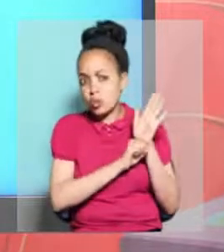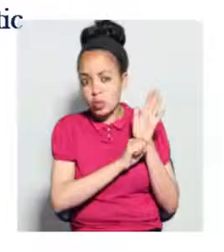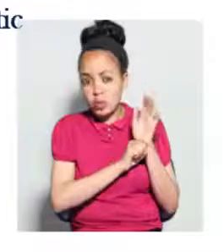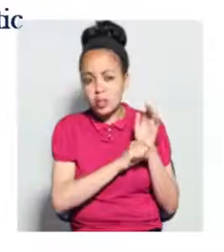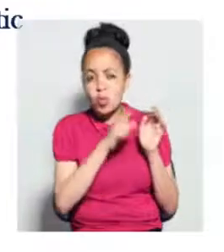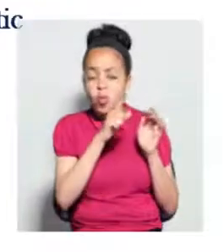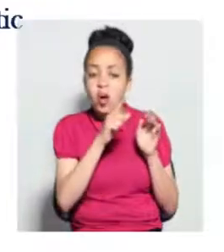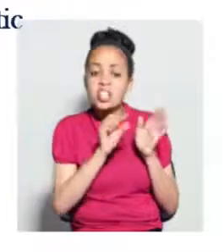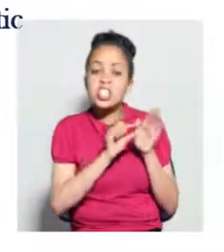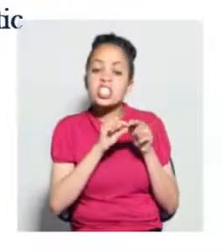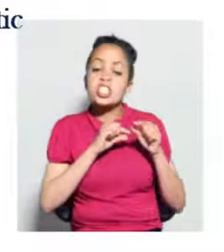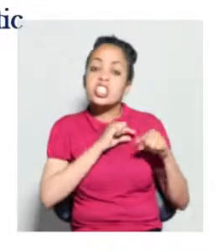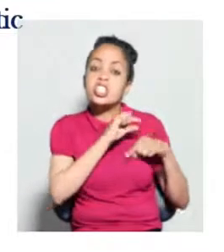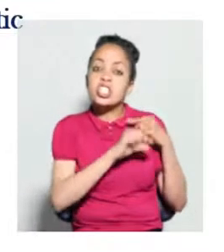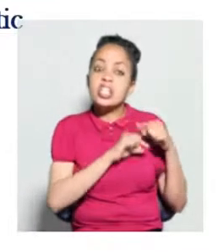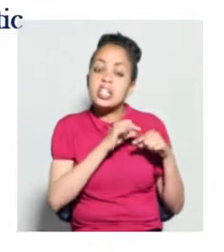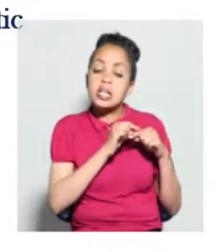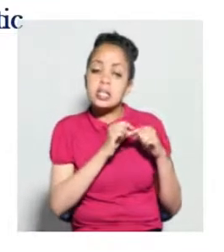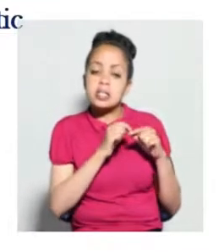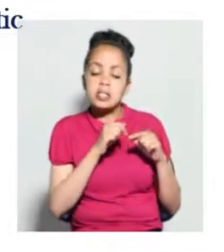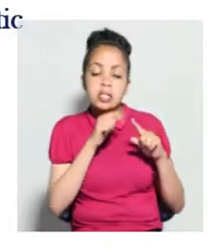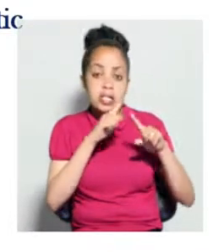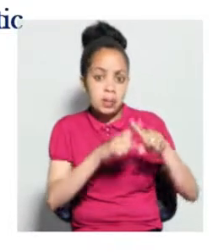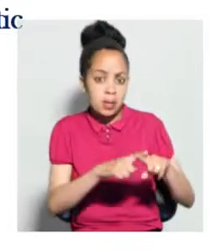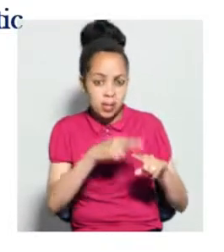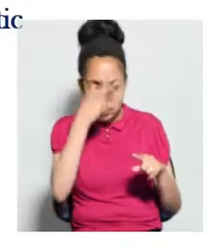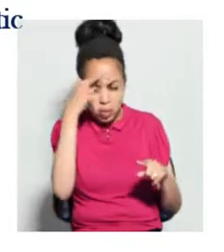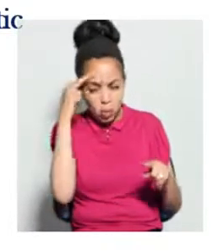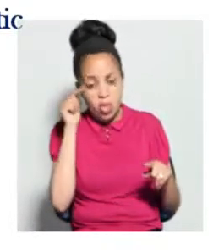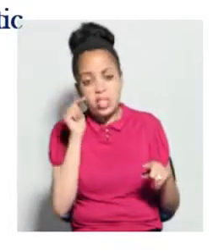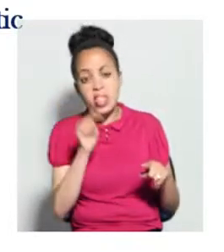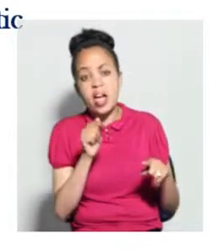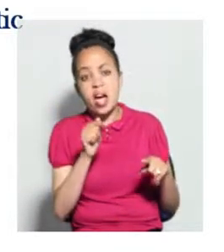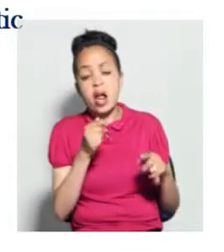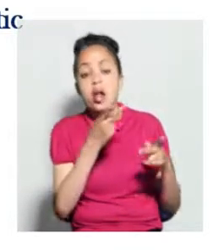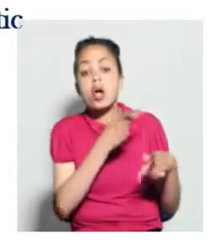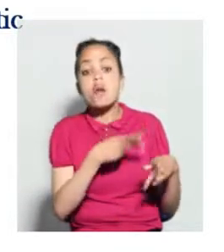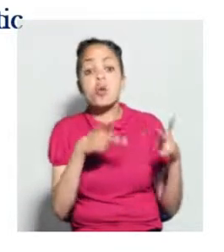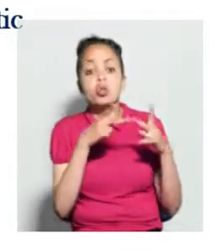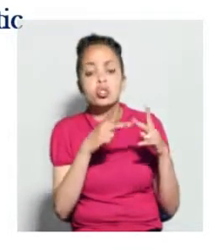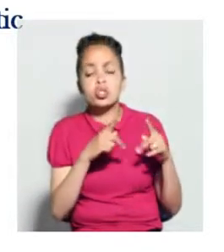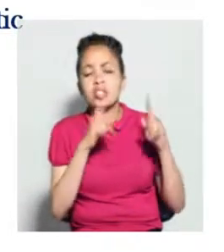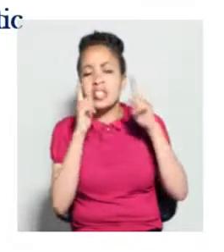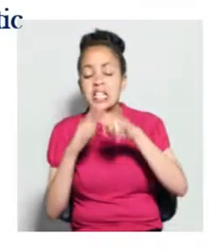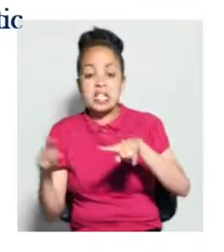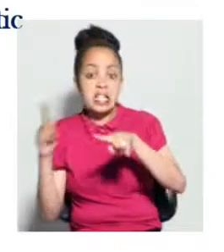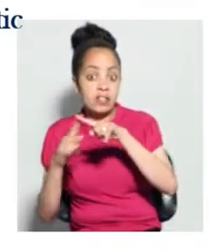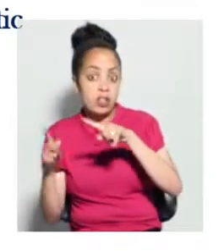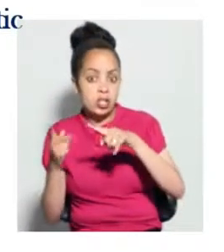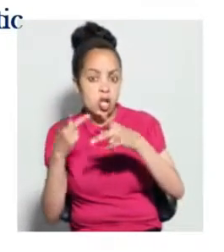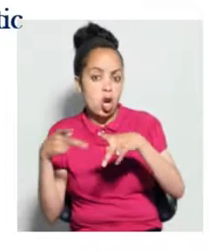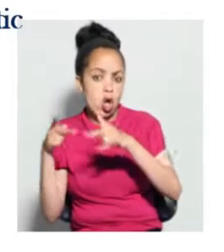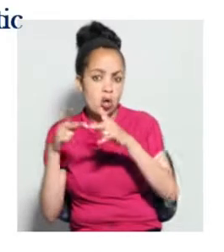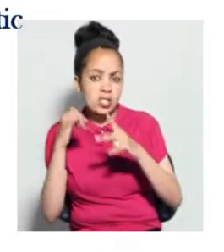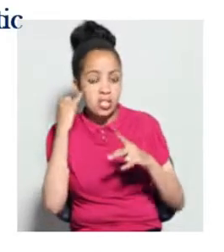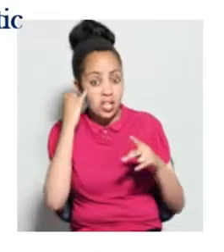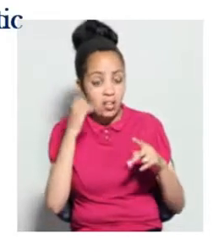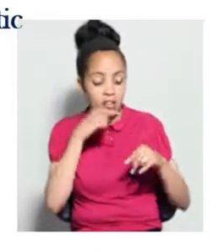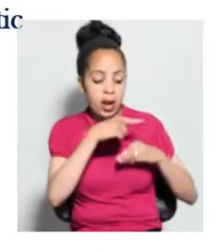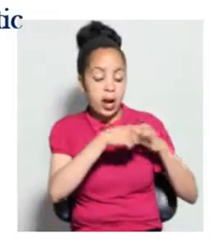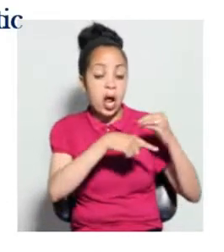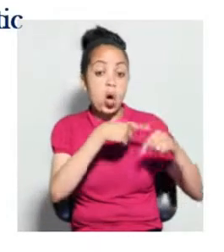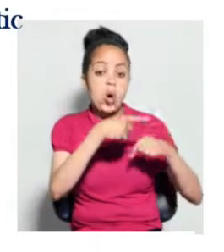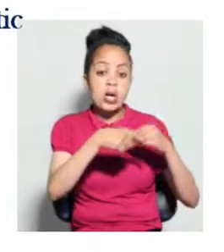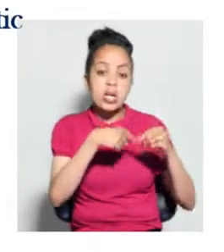is inherited independent of another because they are positioned on different locus. If